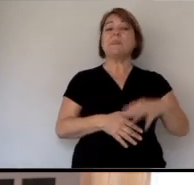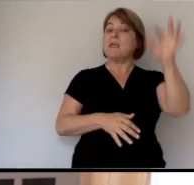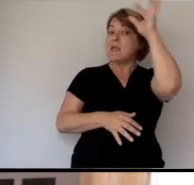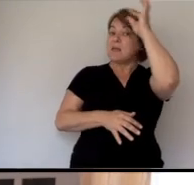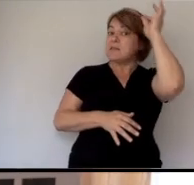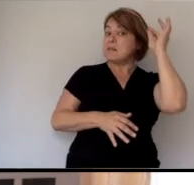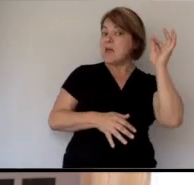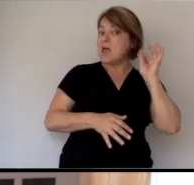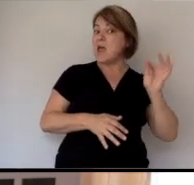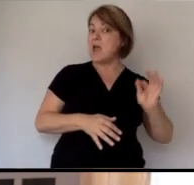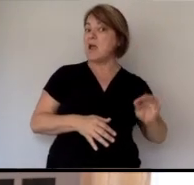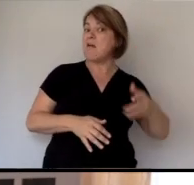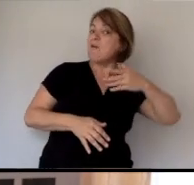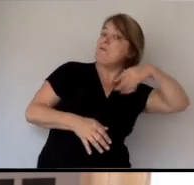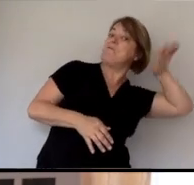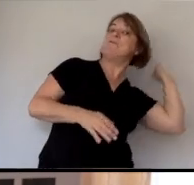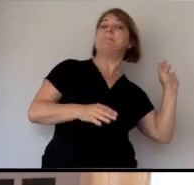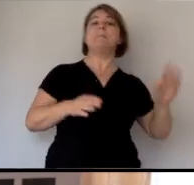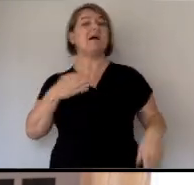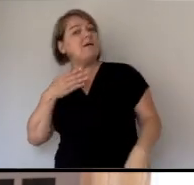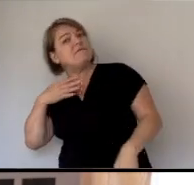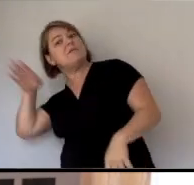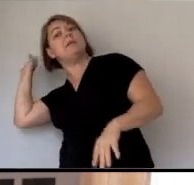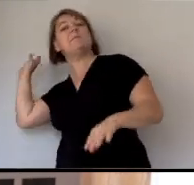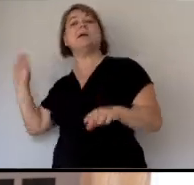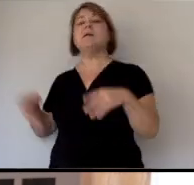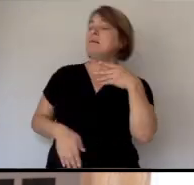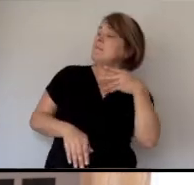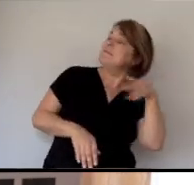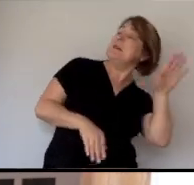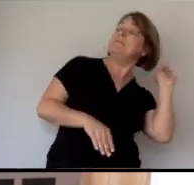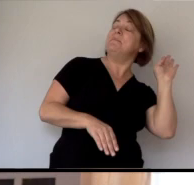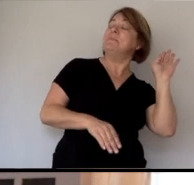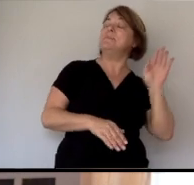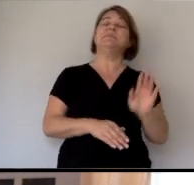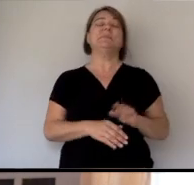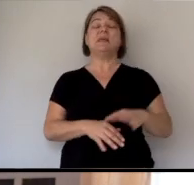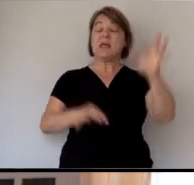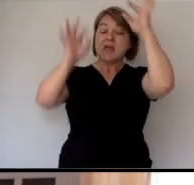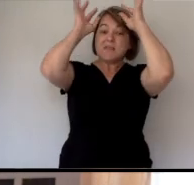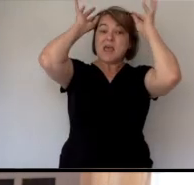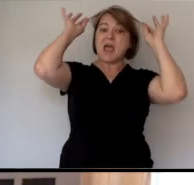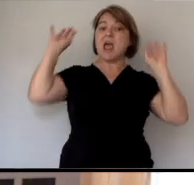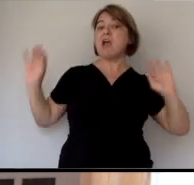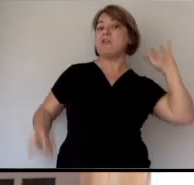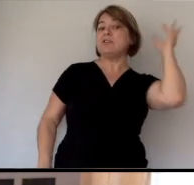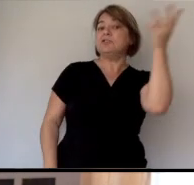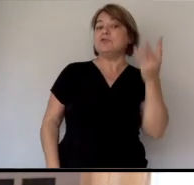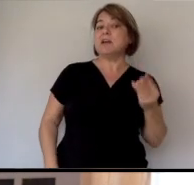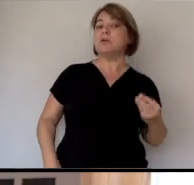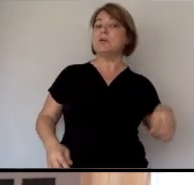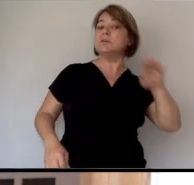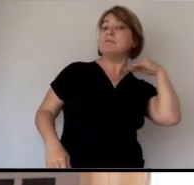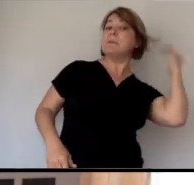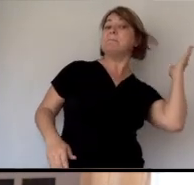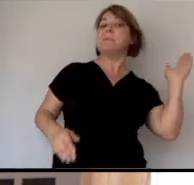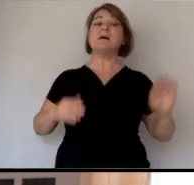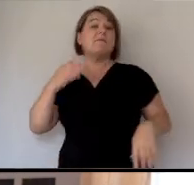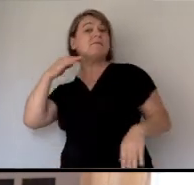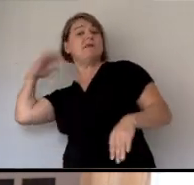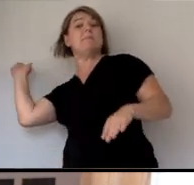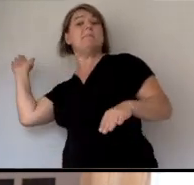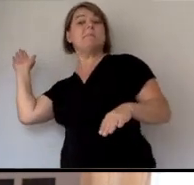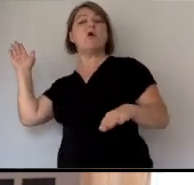queen goes flip, flip, flip. Flip, flip, flip. Flip, flip, flip. The hair on the drag queen goes flip, flip,